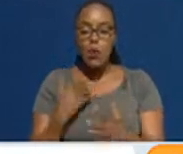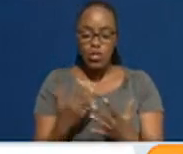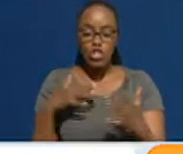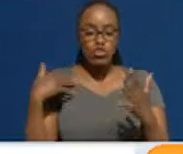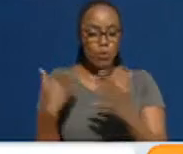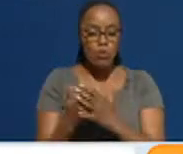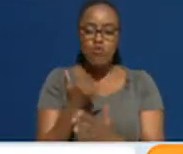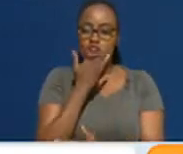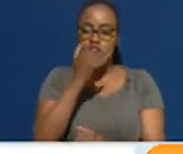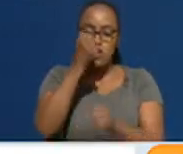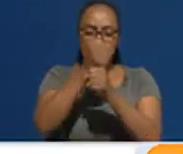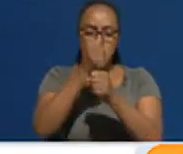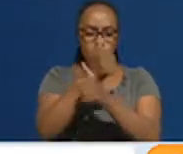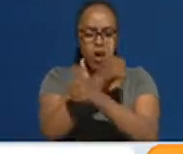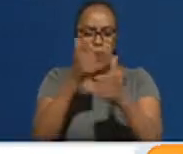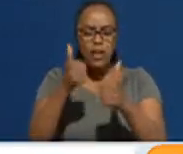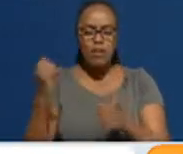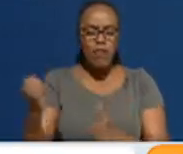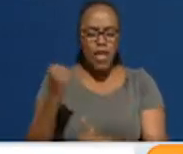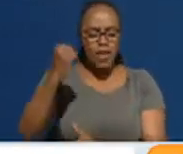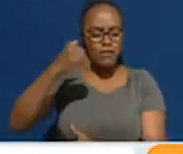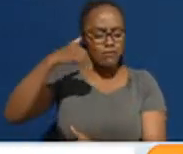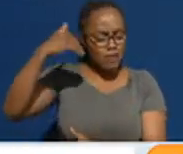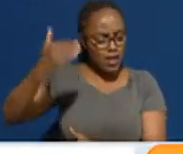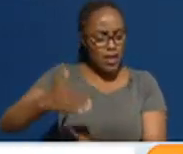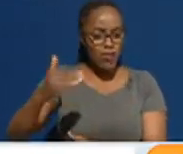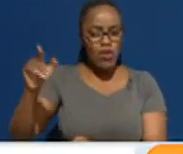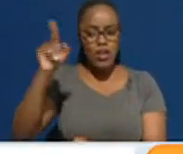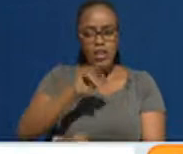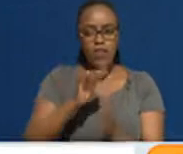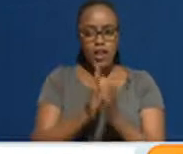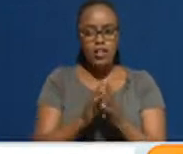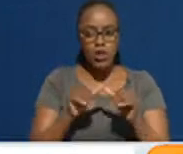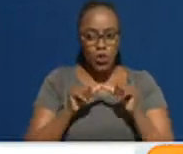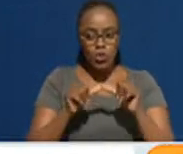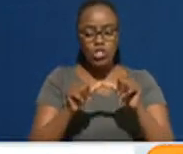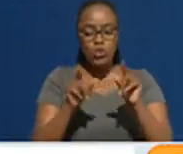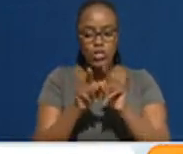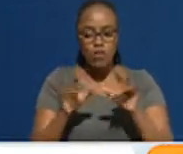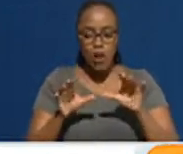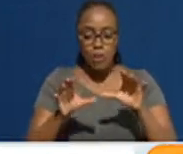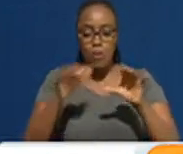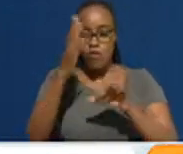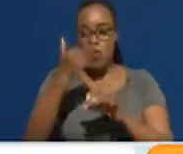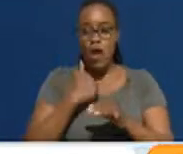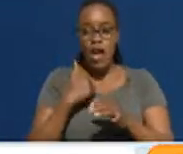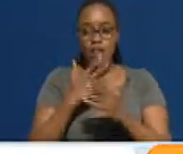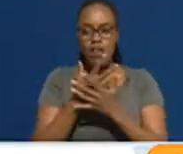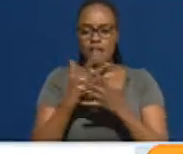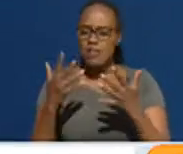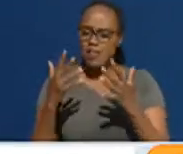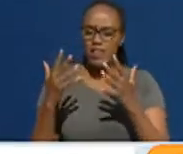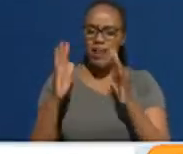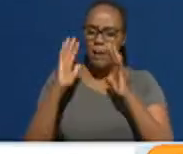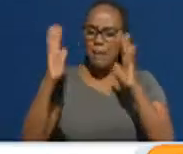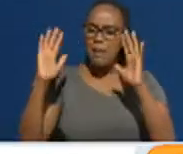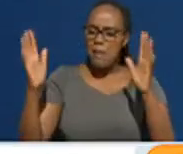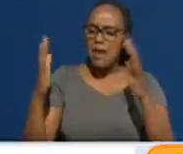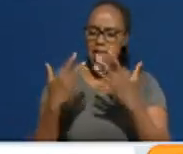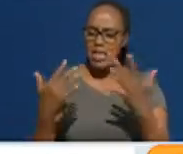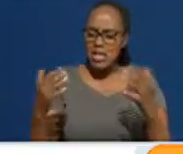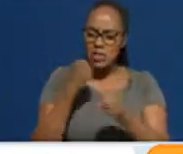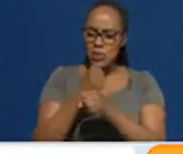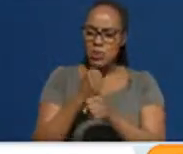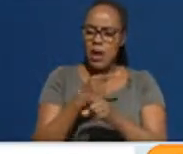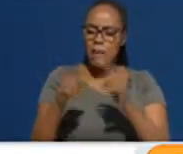and work for them diligently. I want to wake up every single day and just keep pushing the needle because there are no quick fixes for this city. But that unity